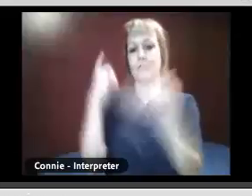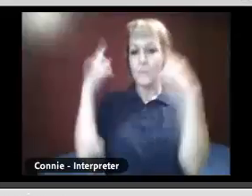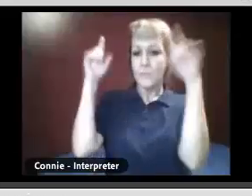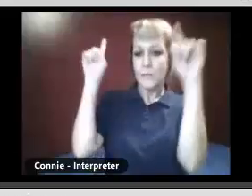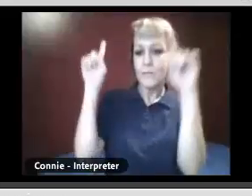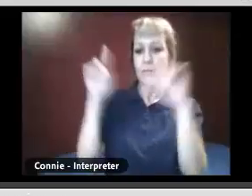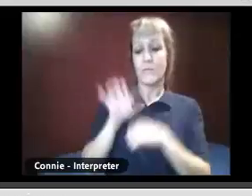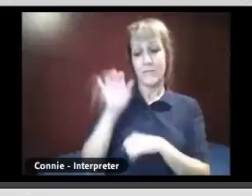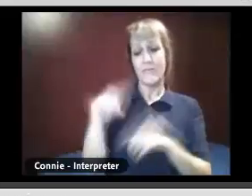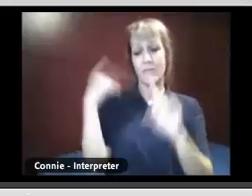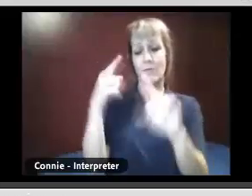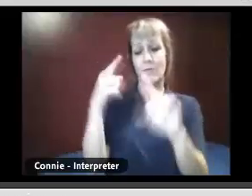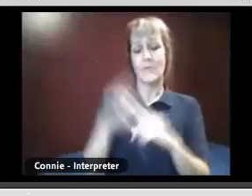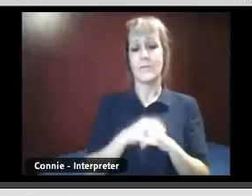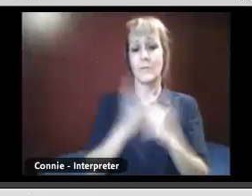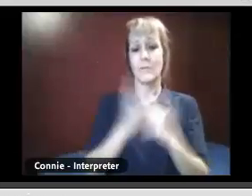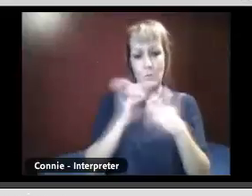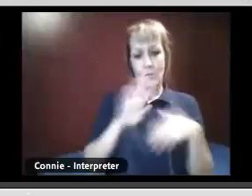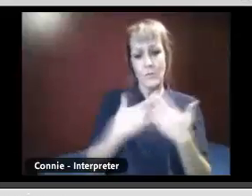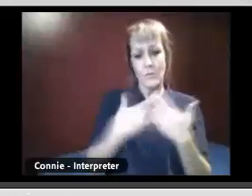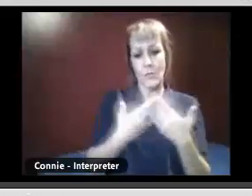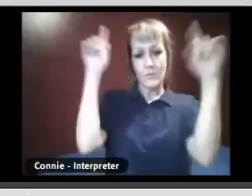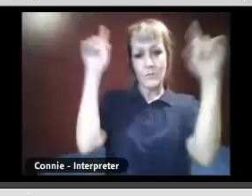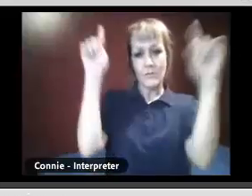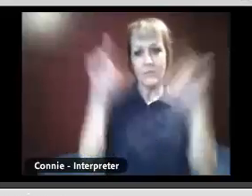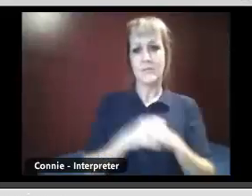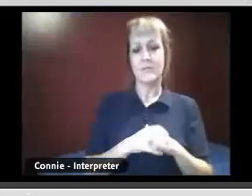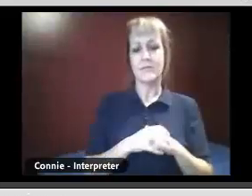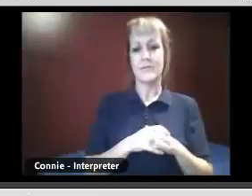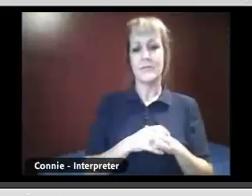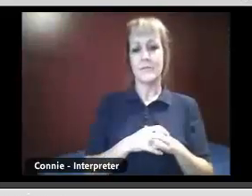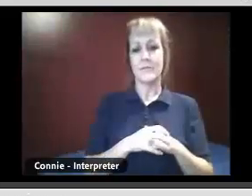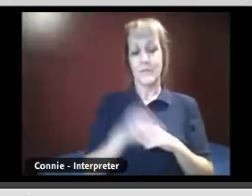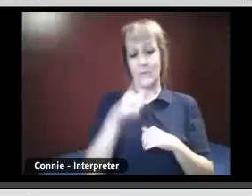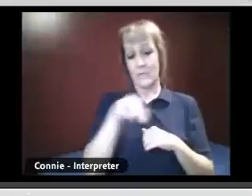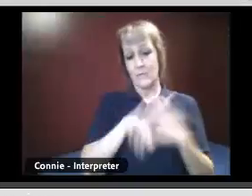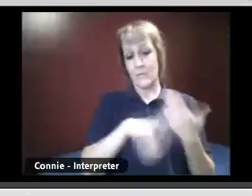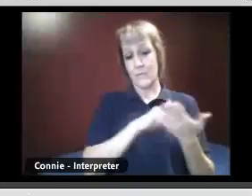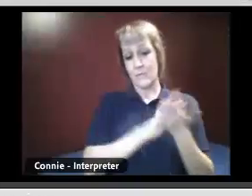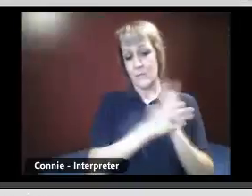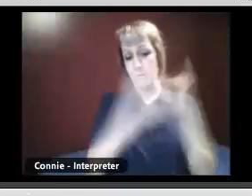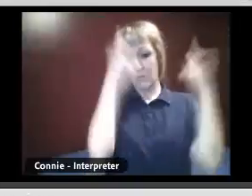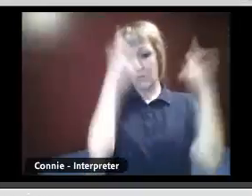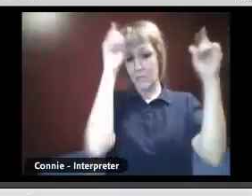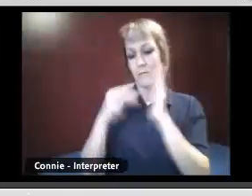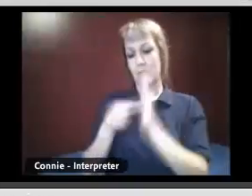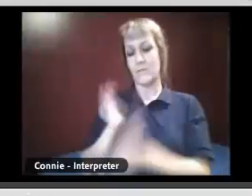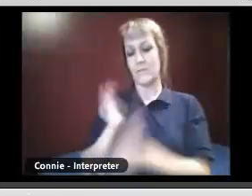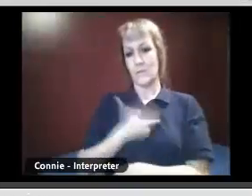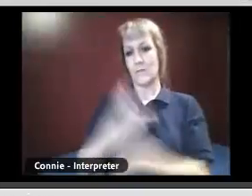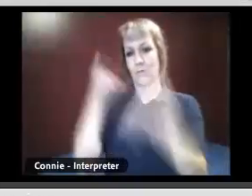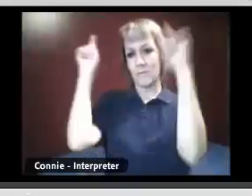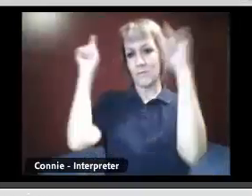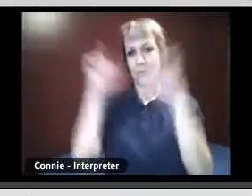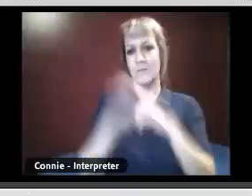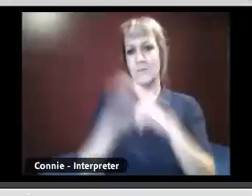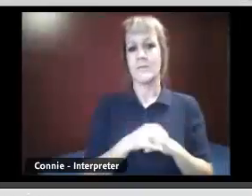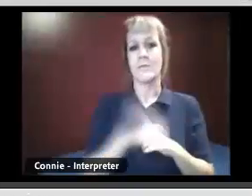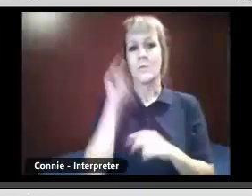the goal. We want everybody to be successful. And as they are, guess what? We are, in that process. So let's take a